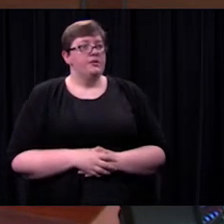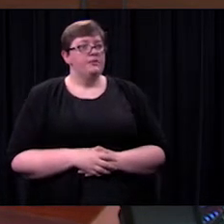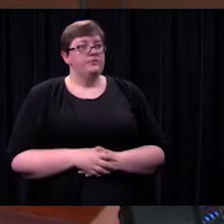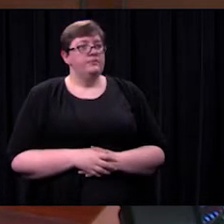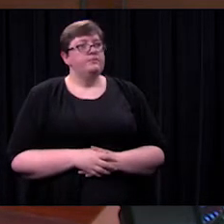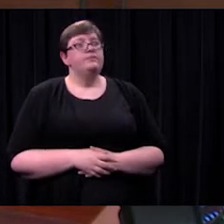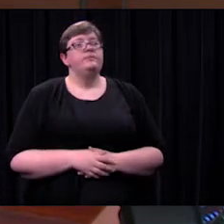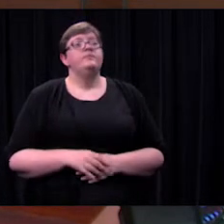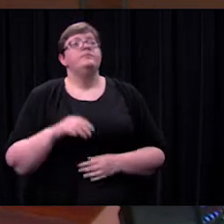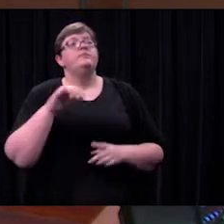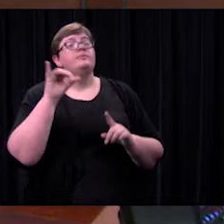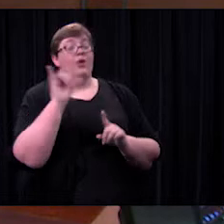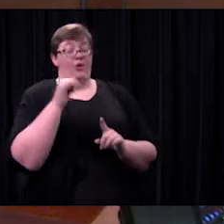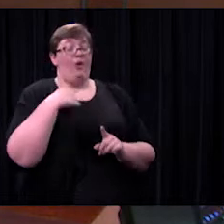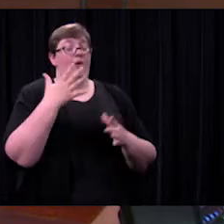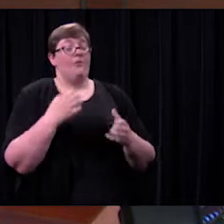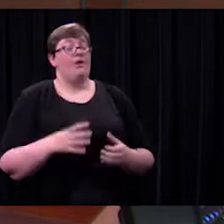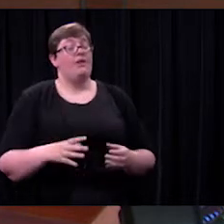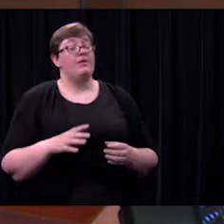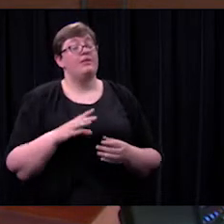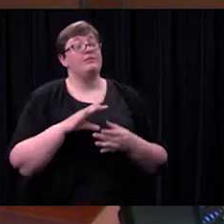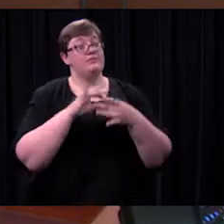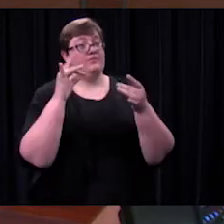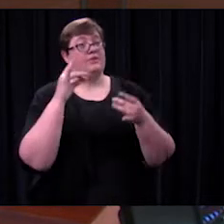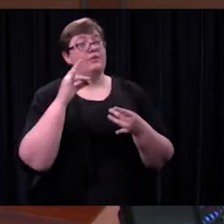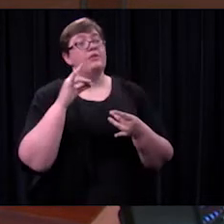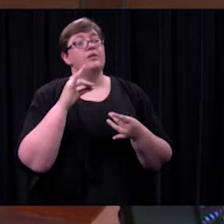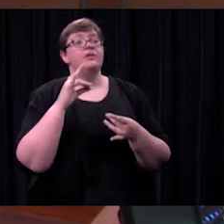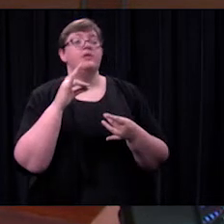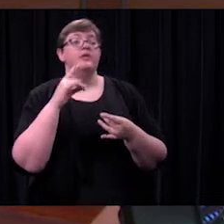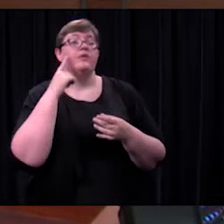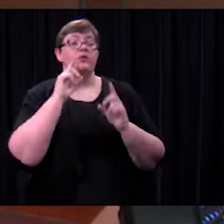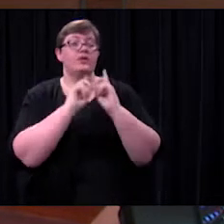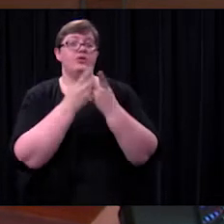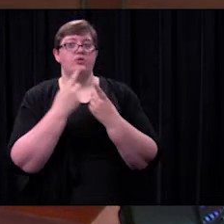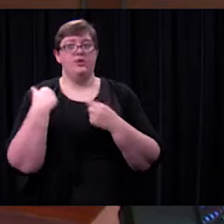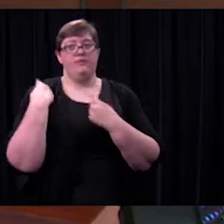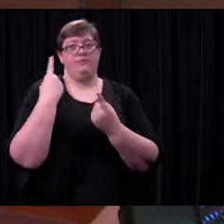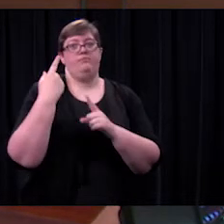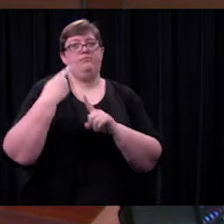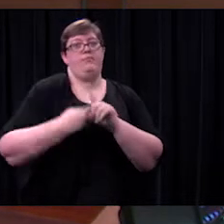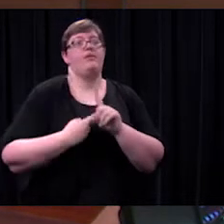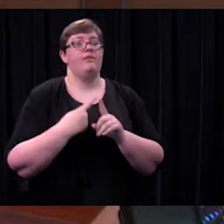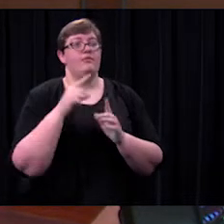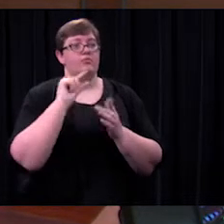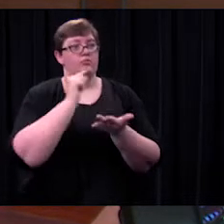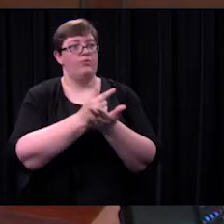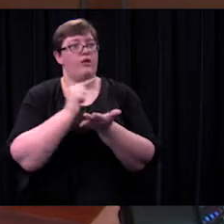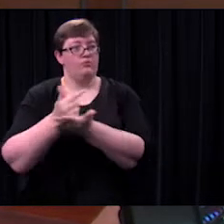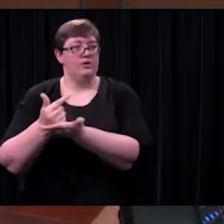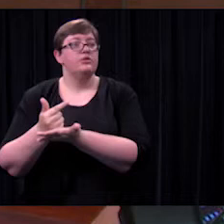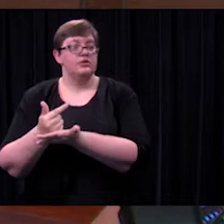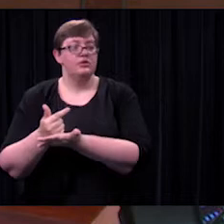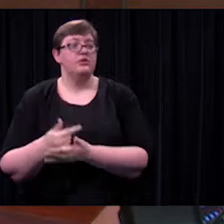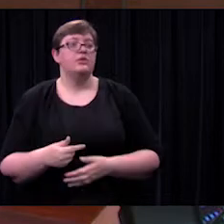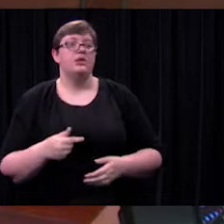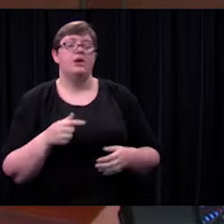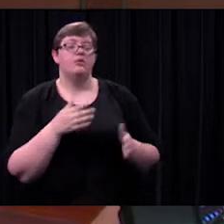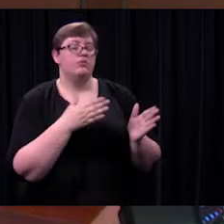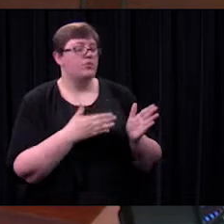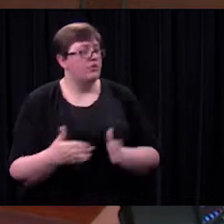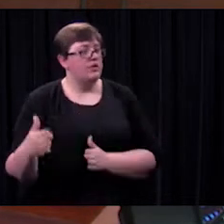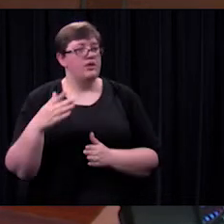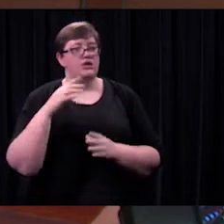I would also like just to shout out to the district for the graduations the past month. I thought the organization of staff in our